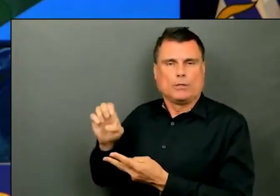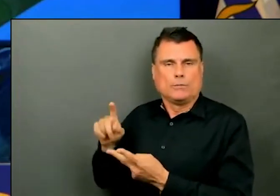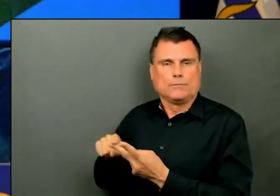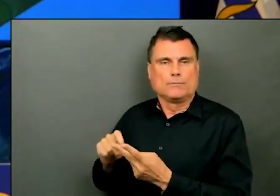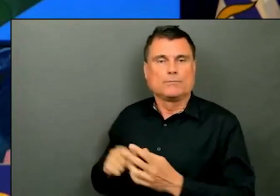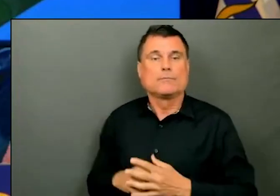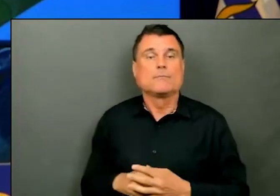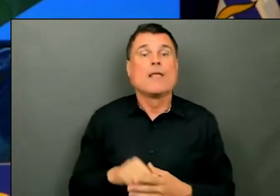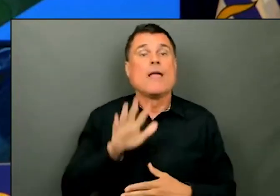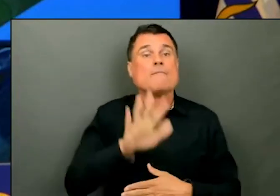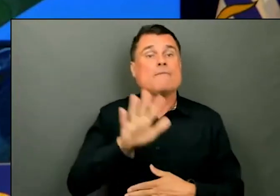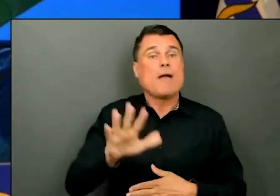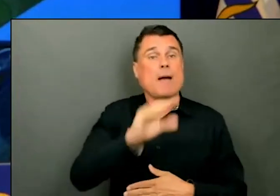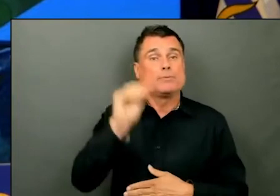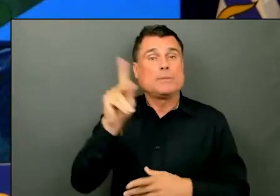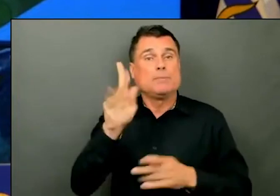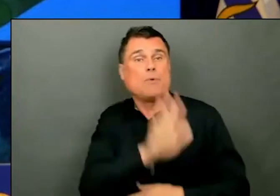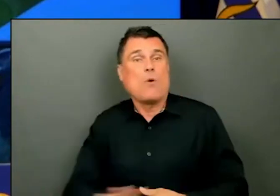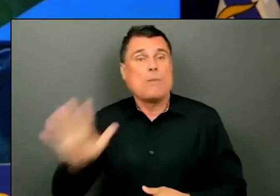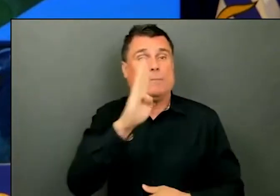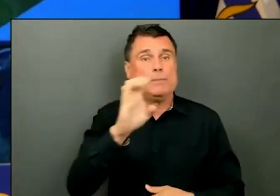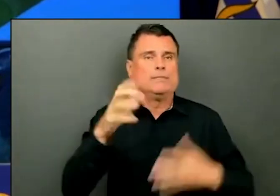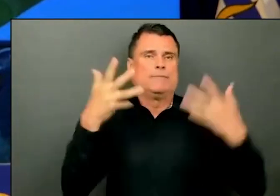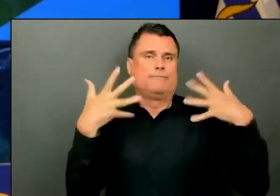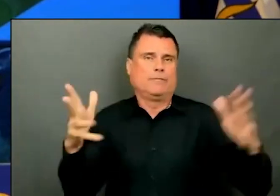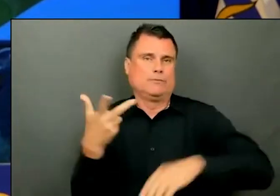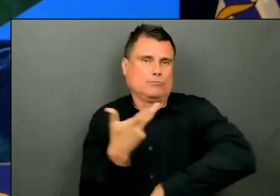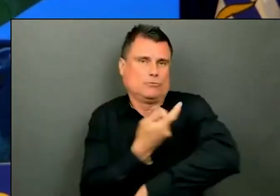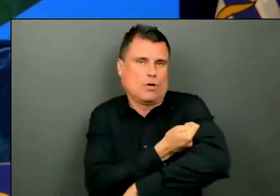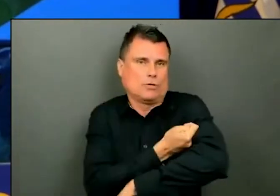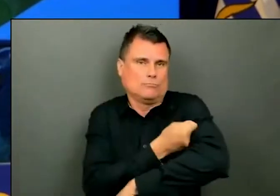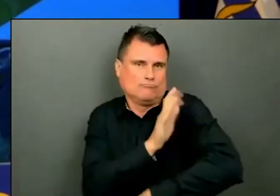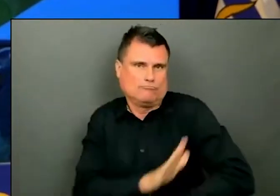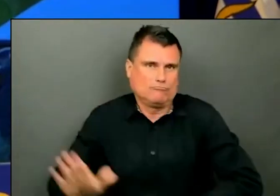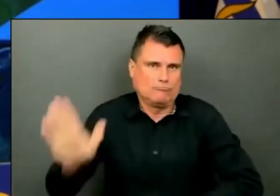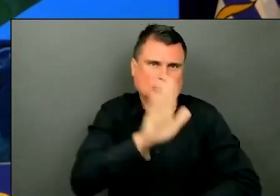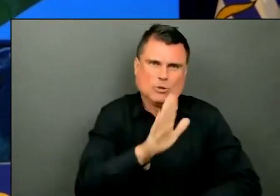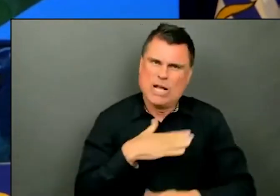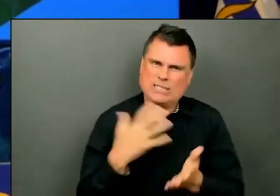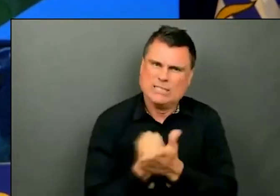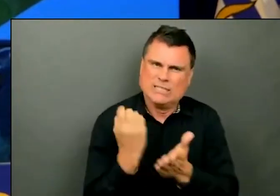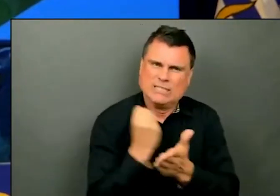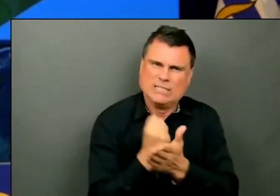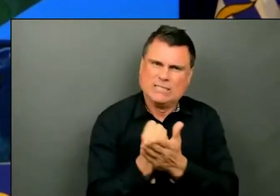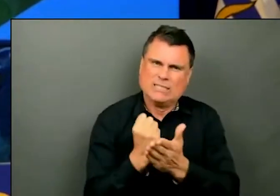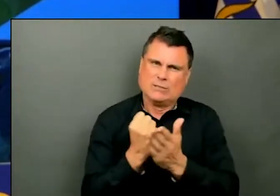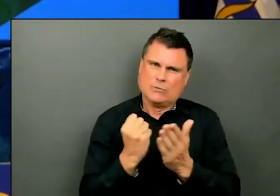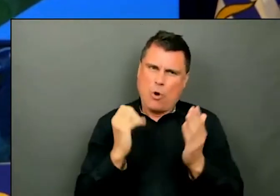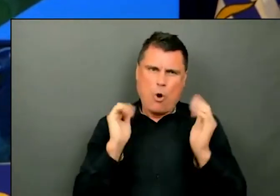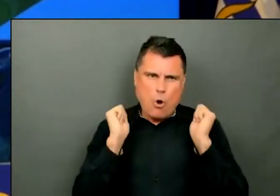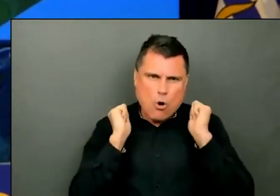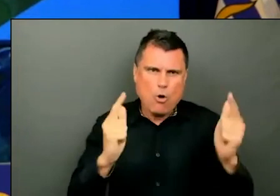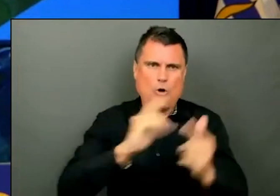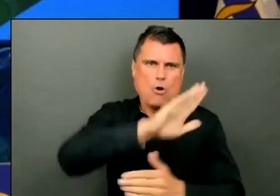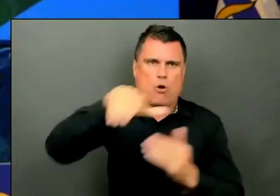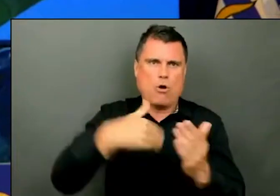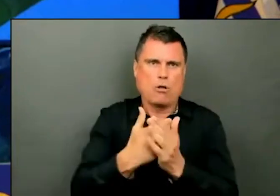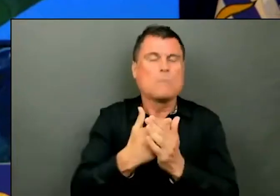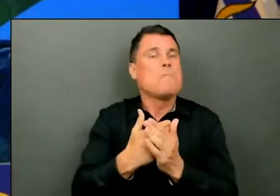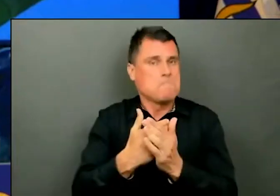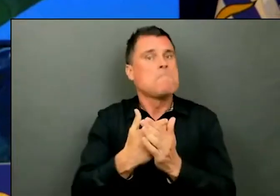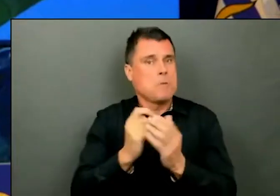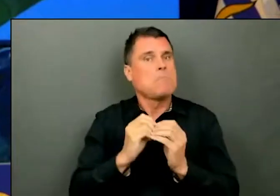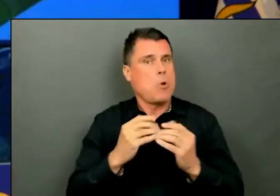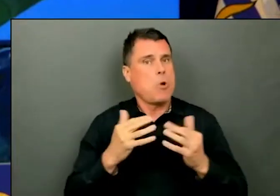vaccine. Now, while we still need to bear down against the pandemic, all signs are pointing to positive days ahead this coming